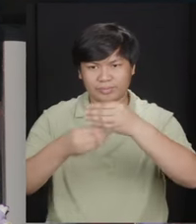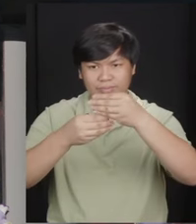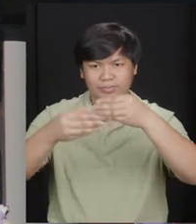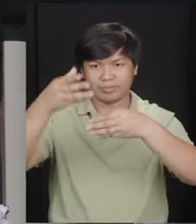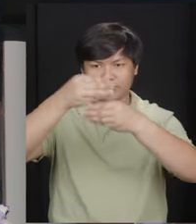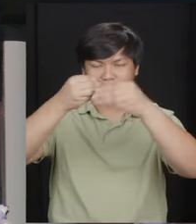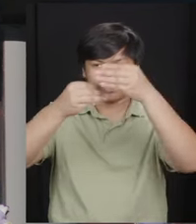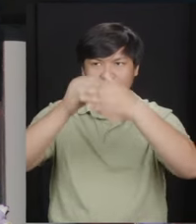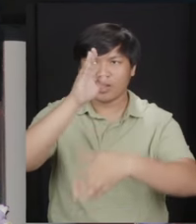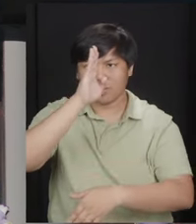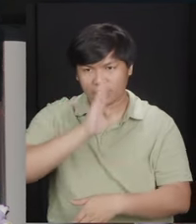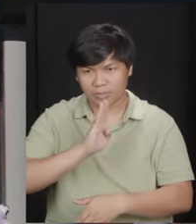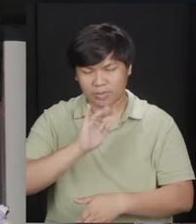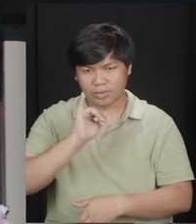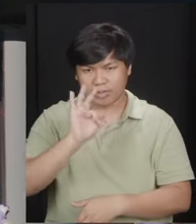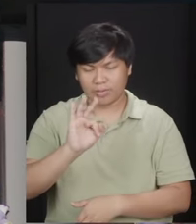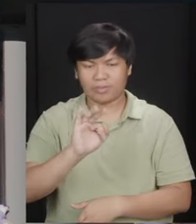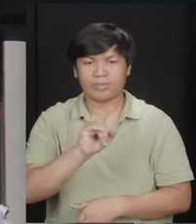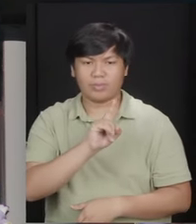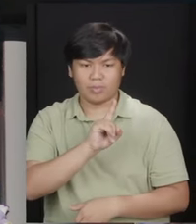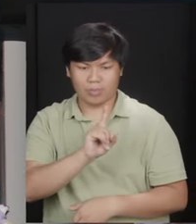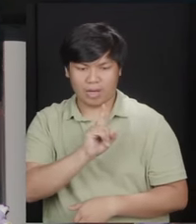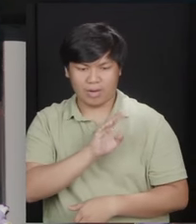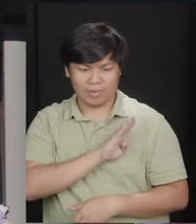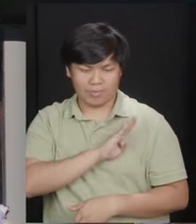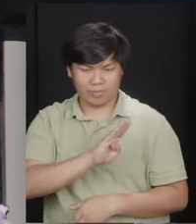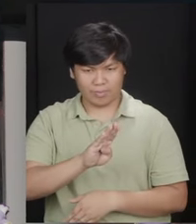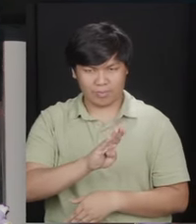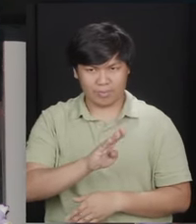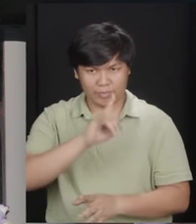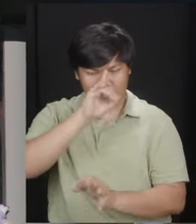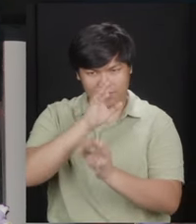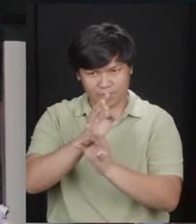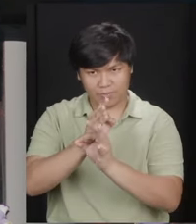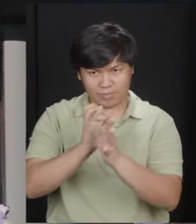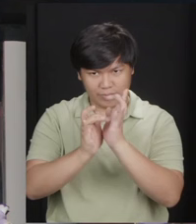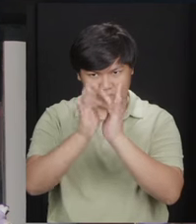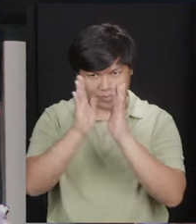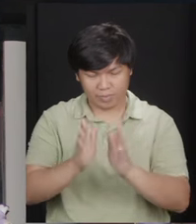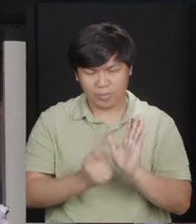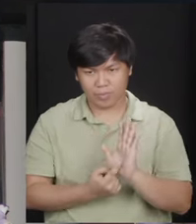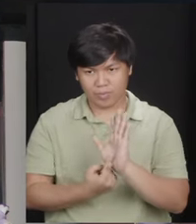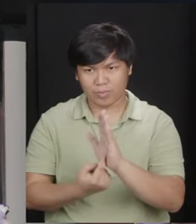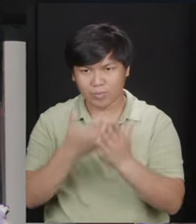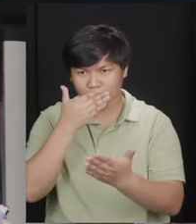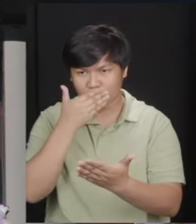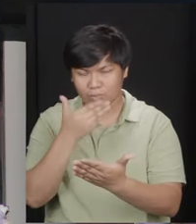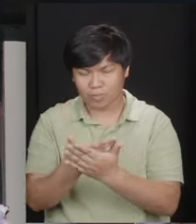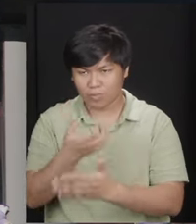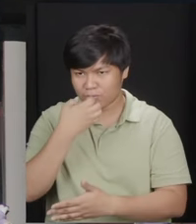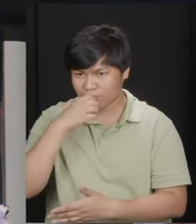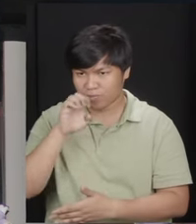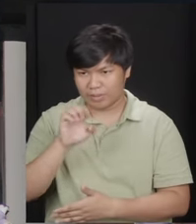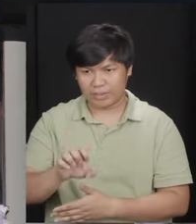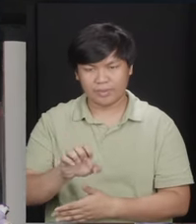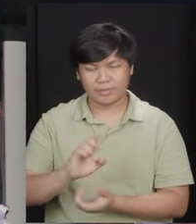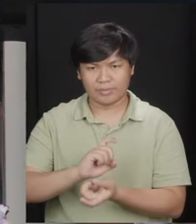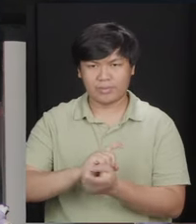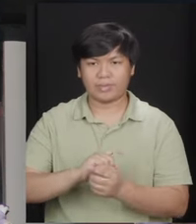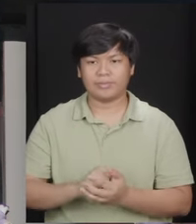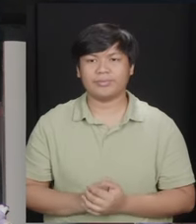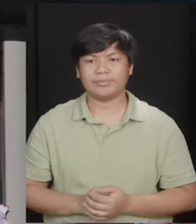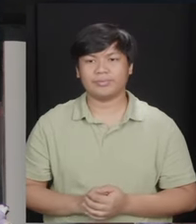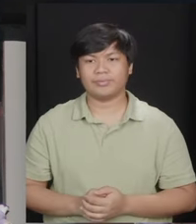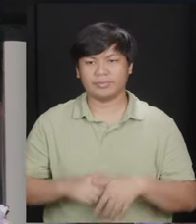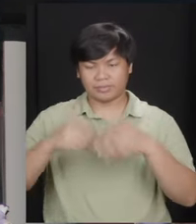broken when a courageous, faith-filled Christian finally returns good for evil instead of evil for evil.